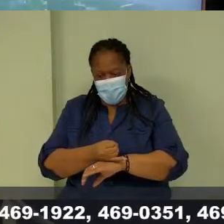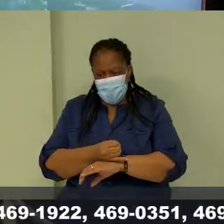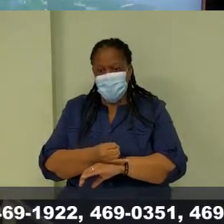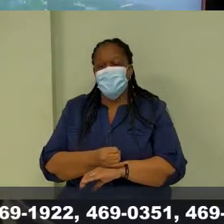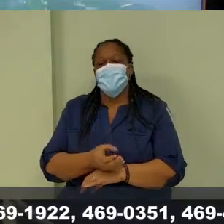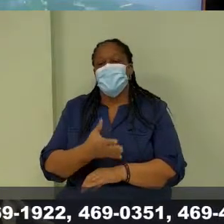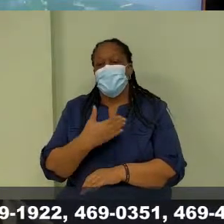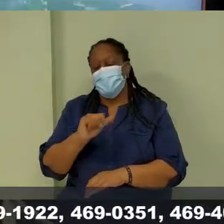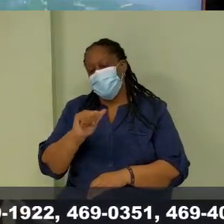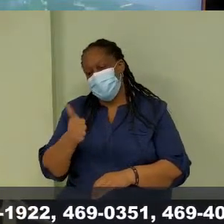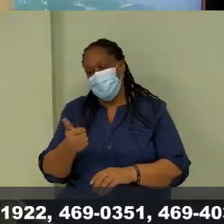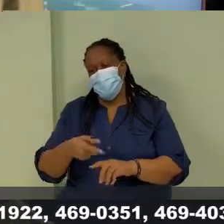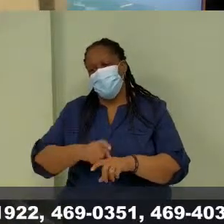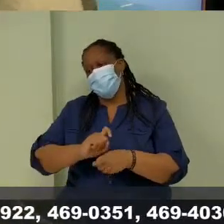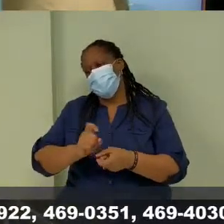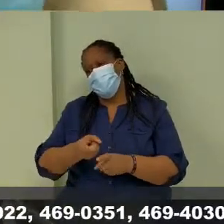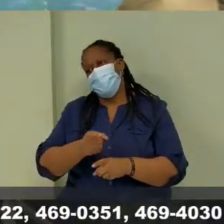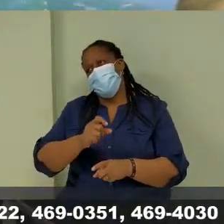Mr. Samuel.